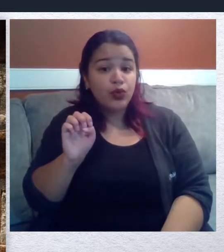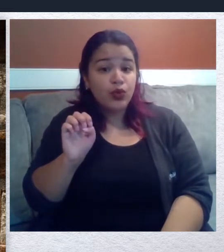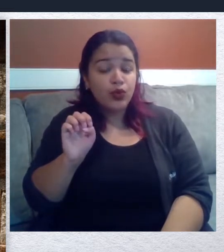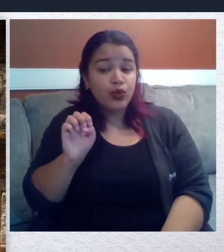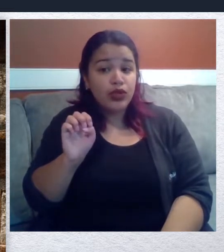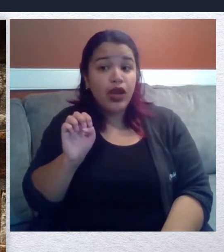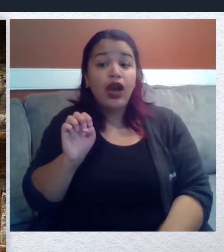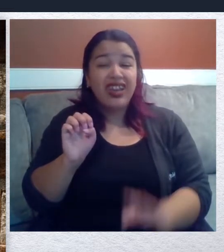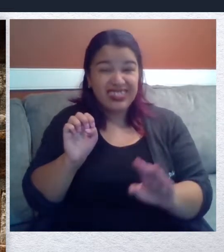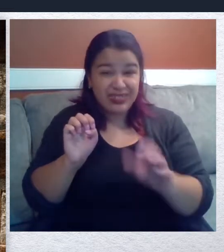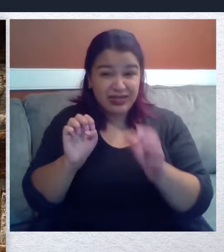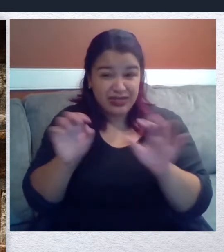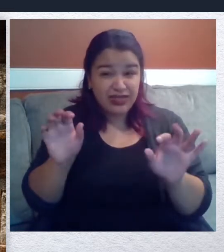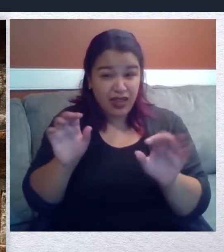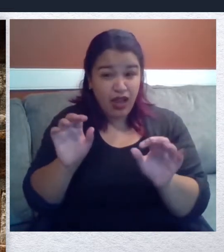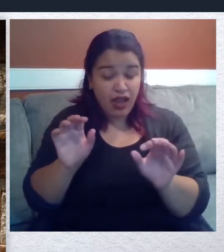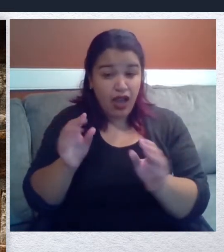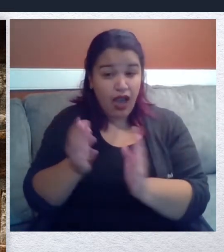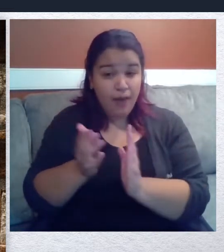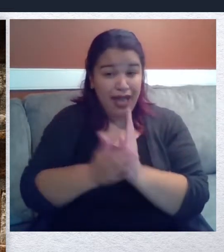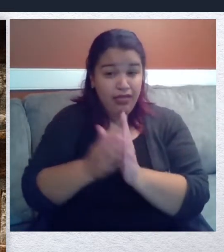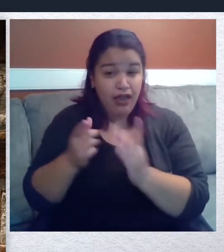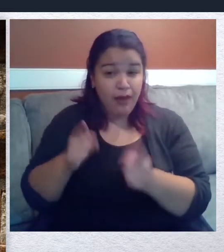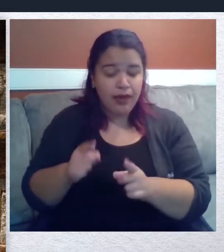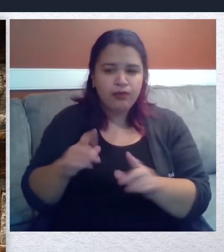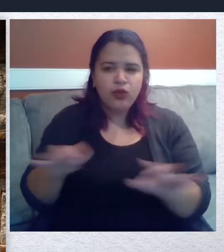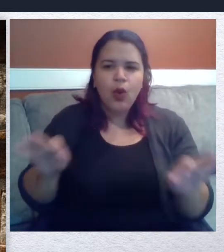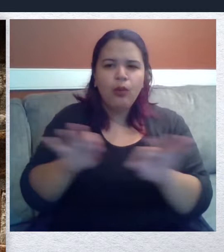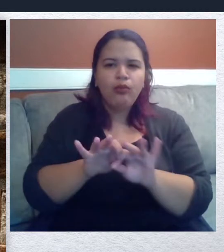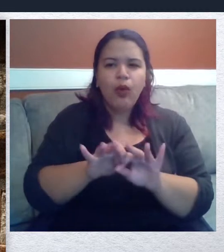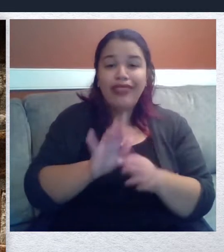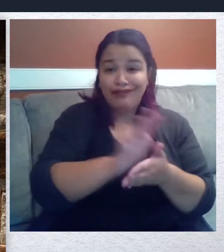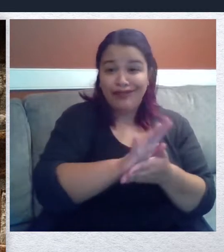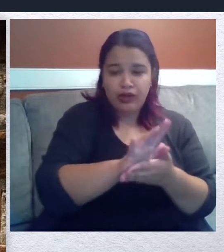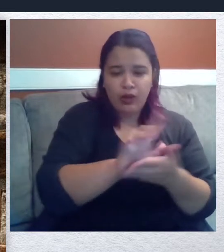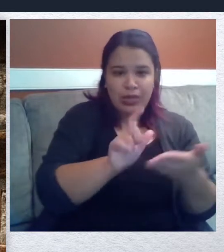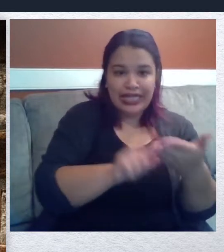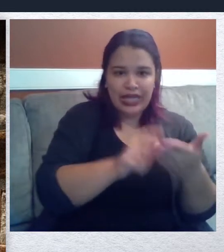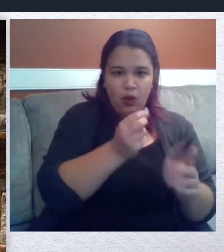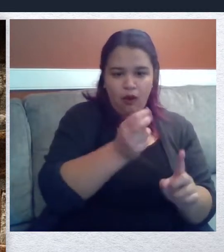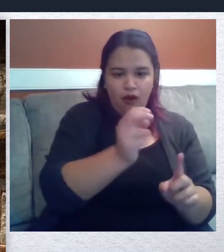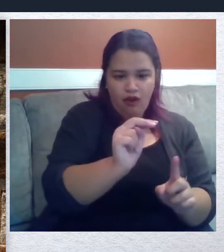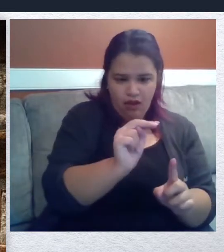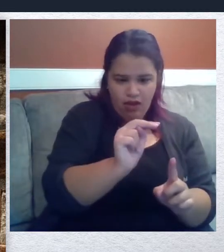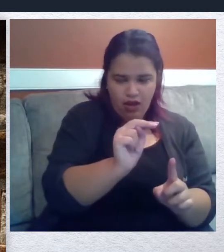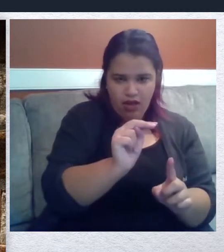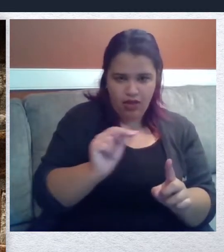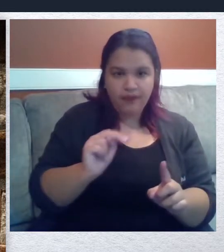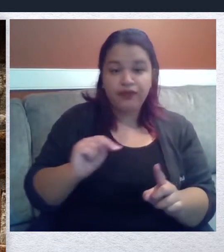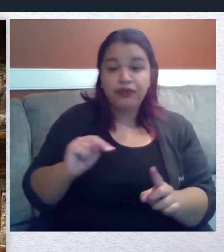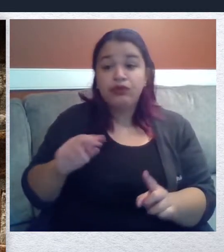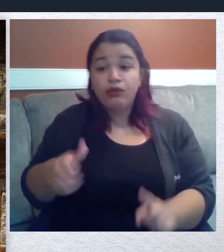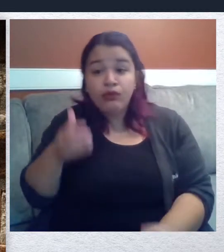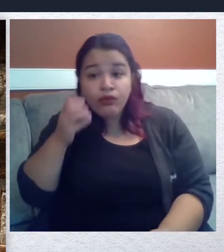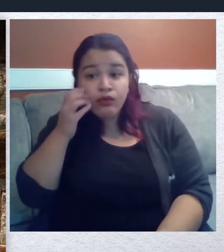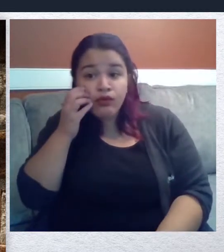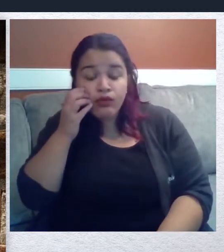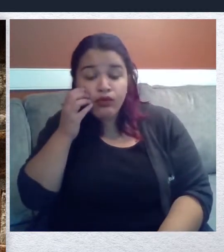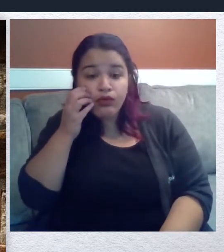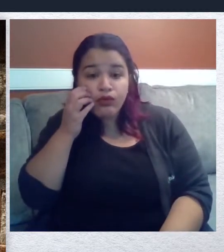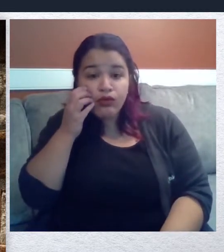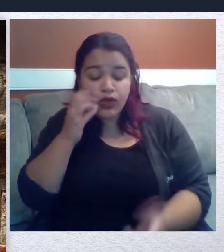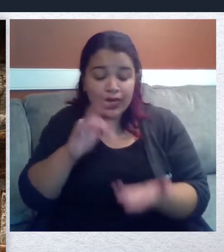your video back on. While you are on the call, pressing *1 will play